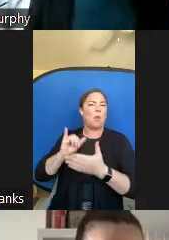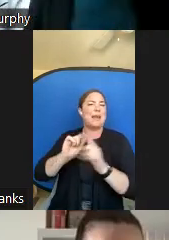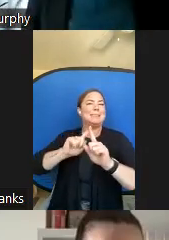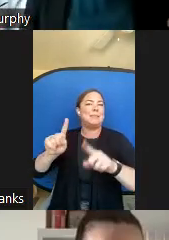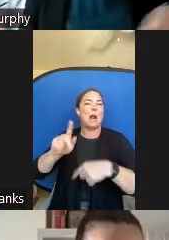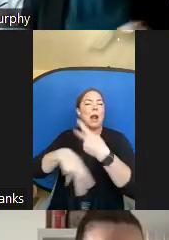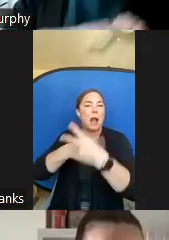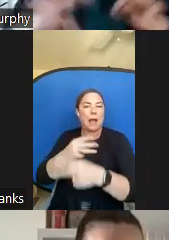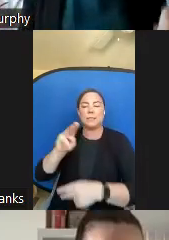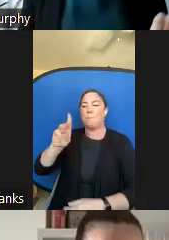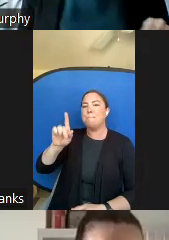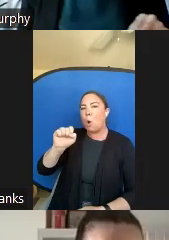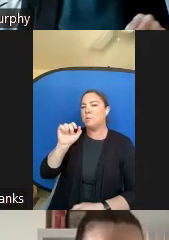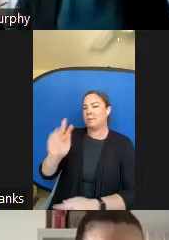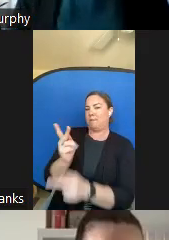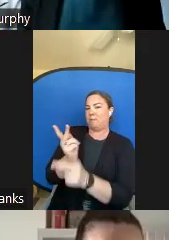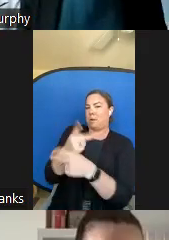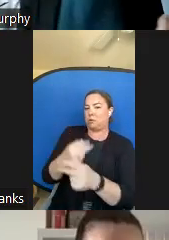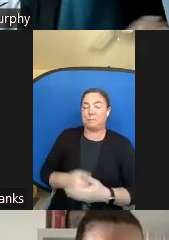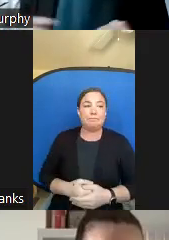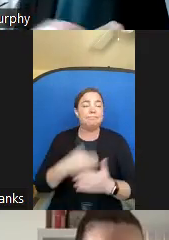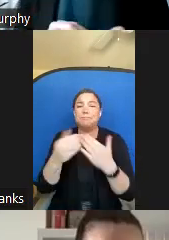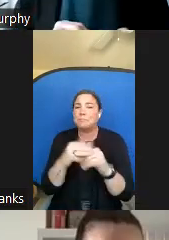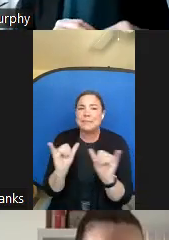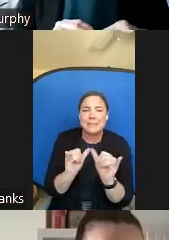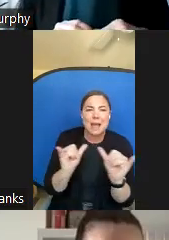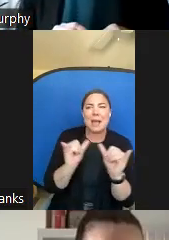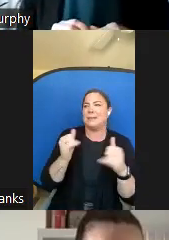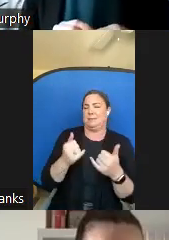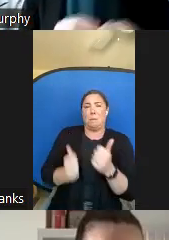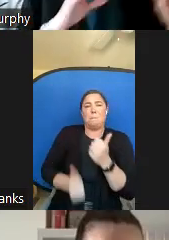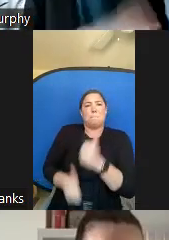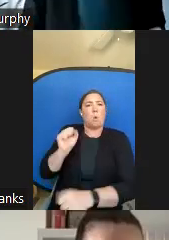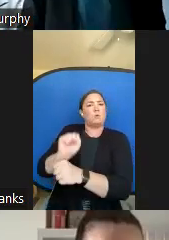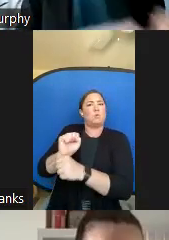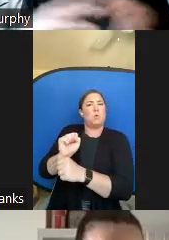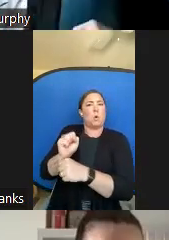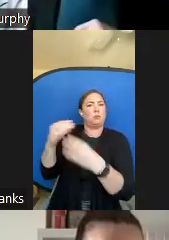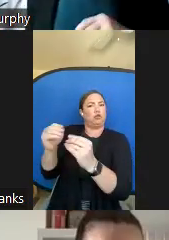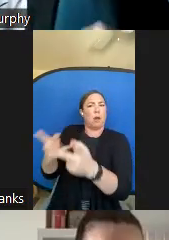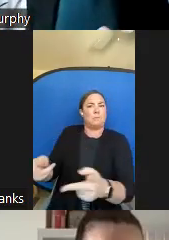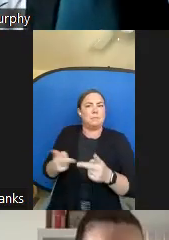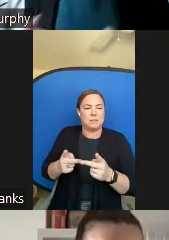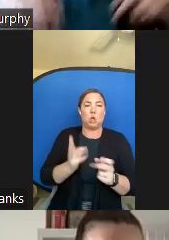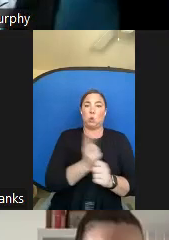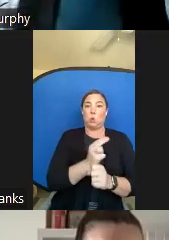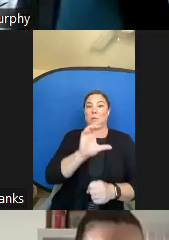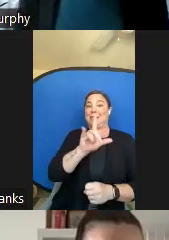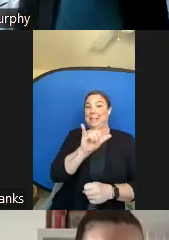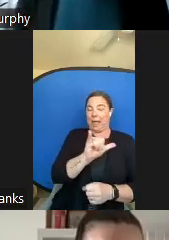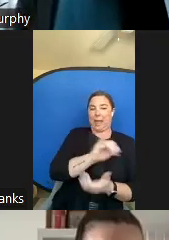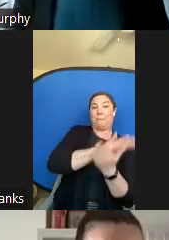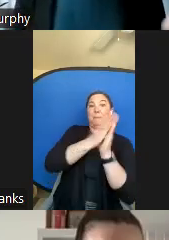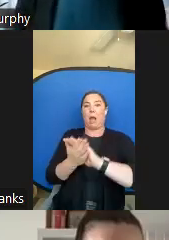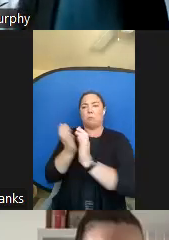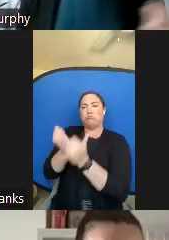Yet regardless of their organization and scale, most workshops were equipped with the means to transform clay into ceramic. That was